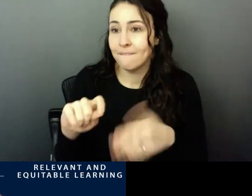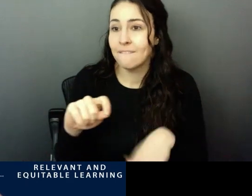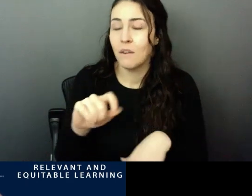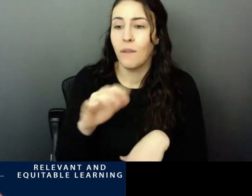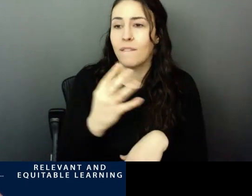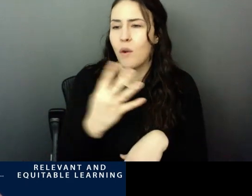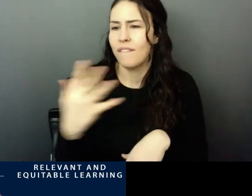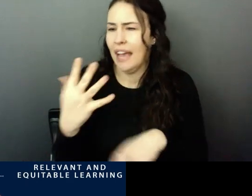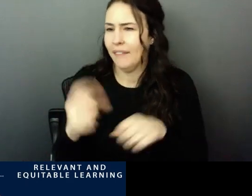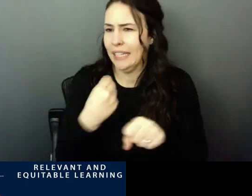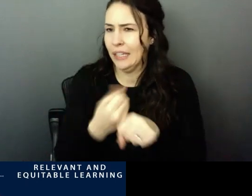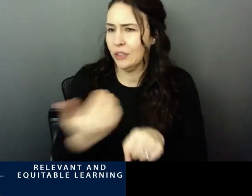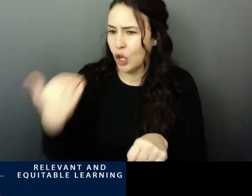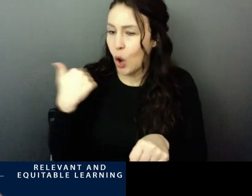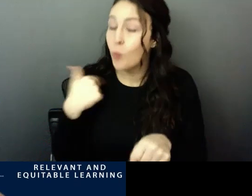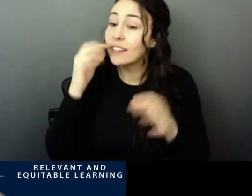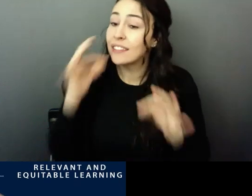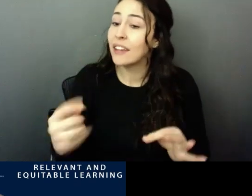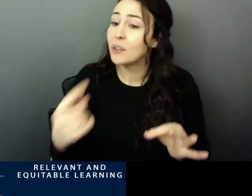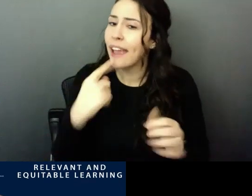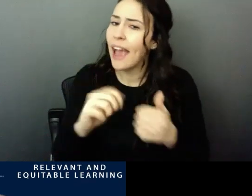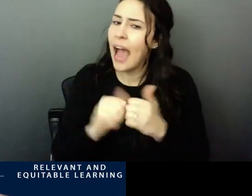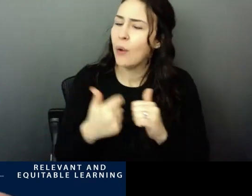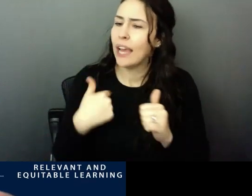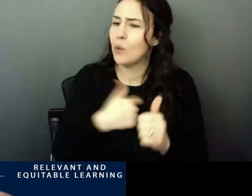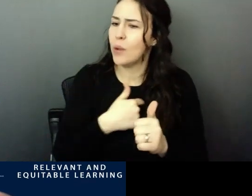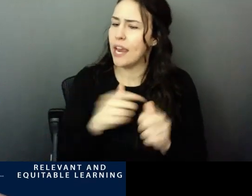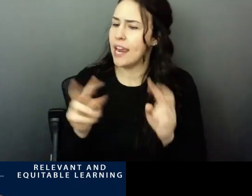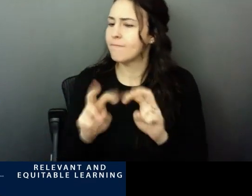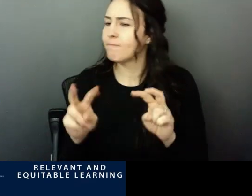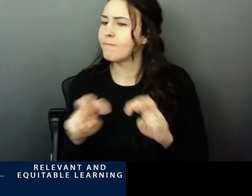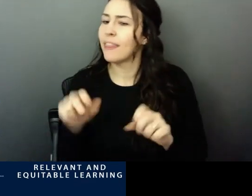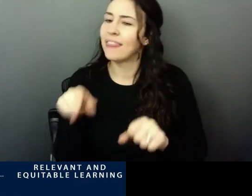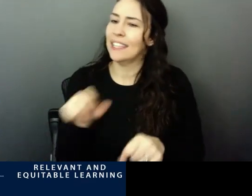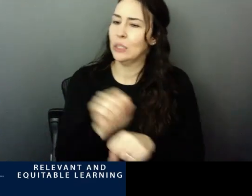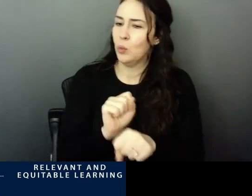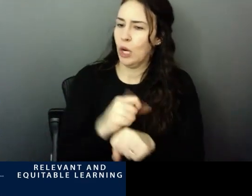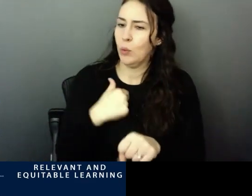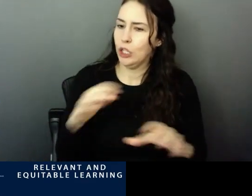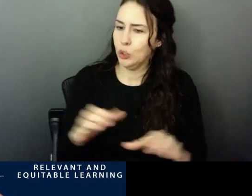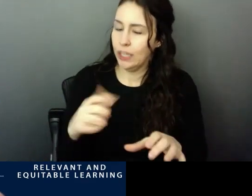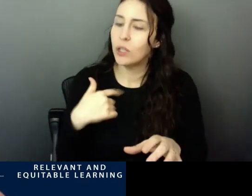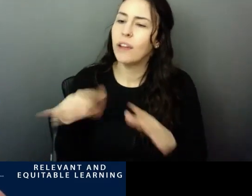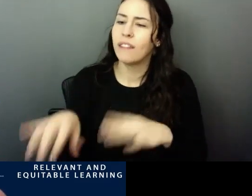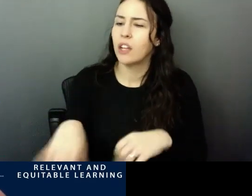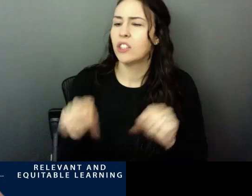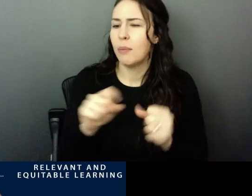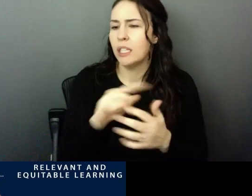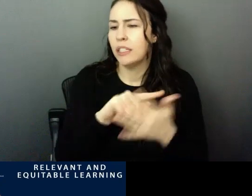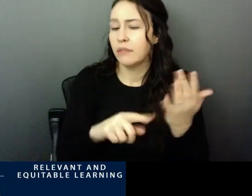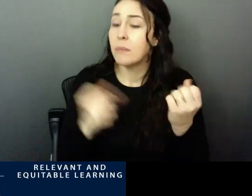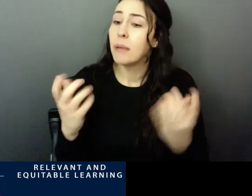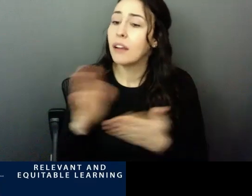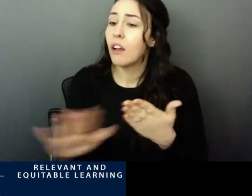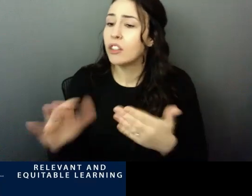we decided to say, how can we explore this in the work we're doing? And so we've adopted a variety of things. I know many of our colleges have what they